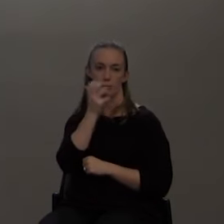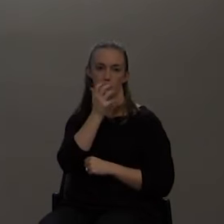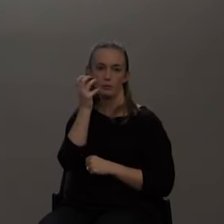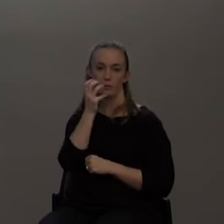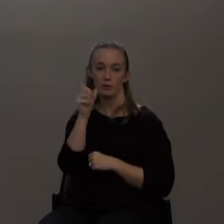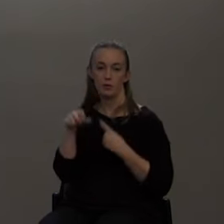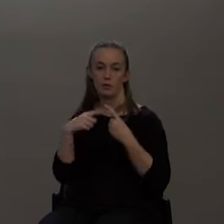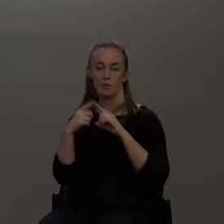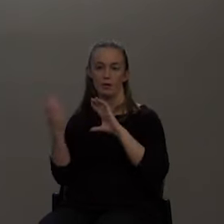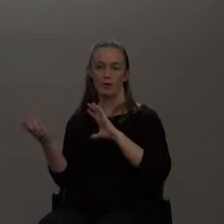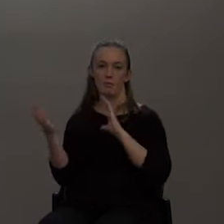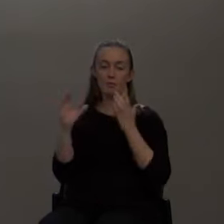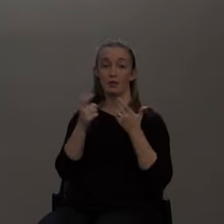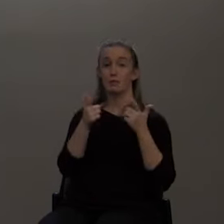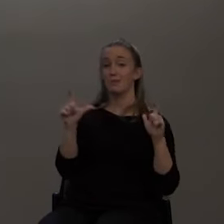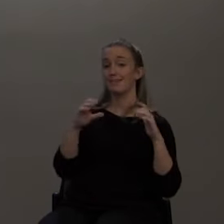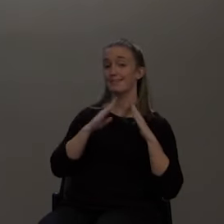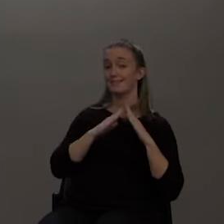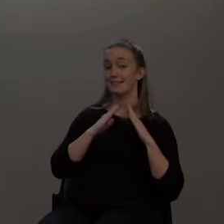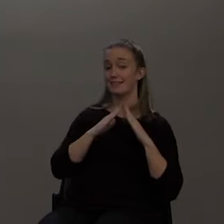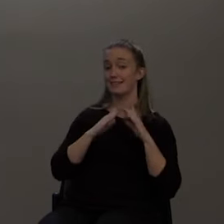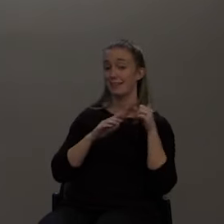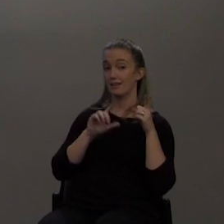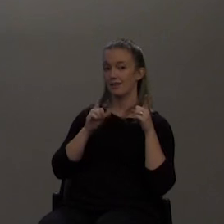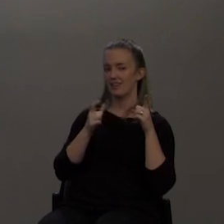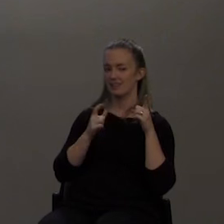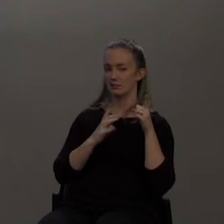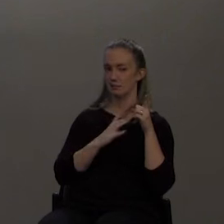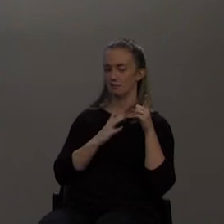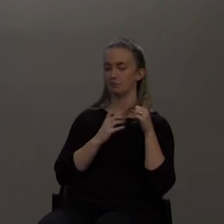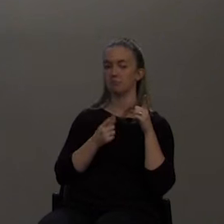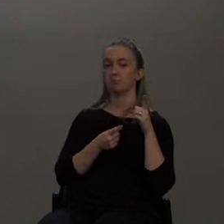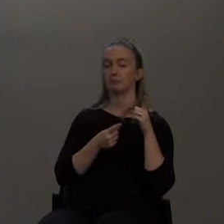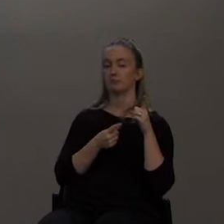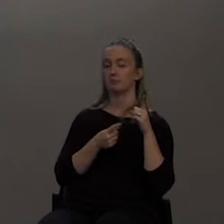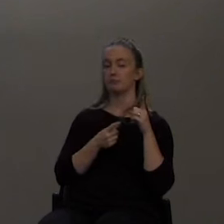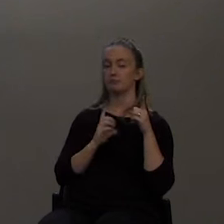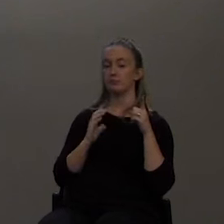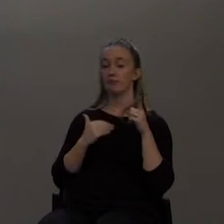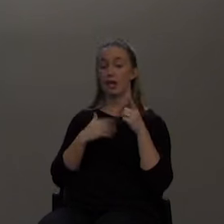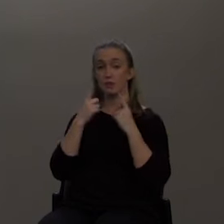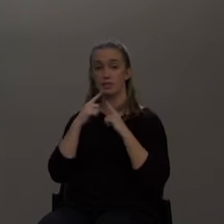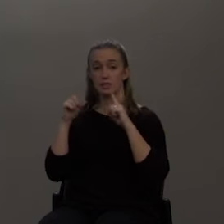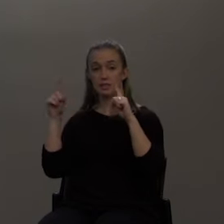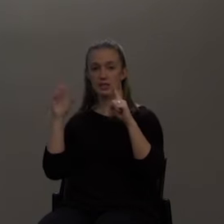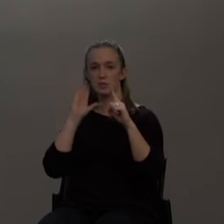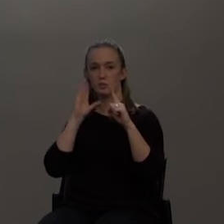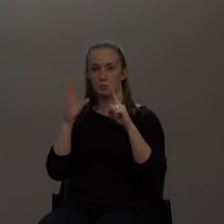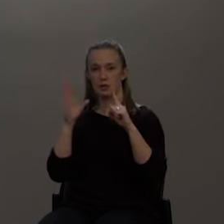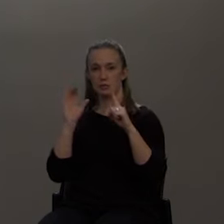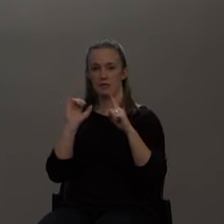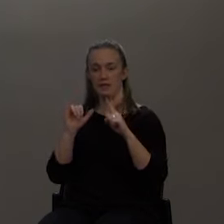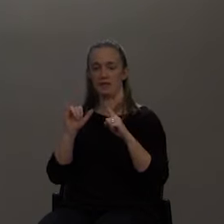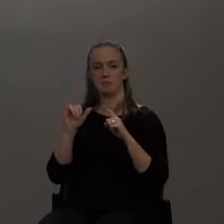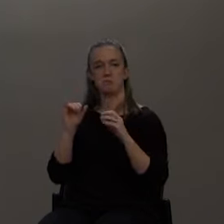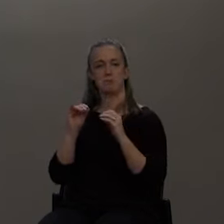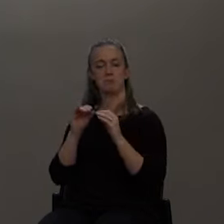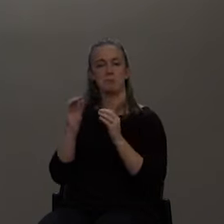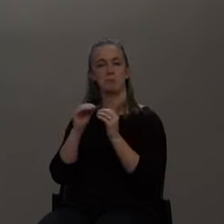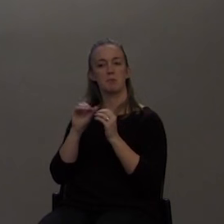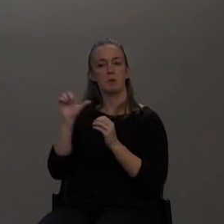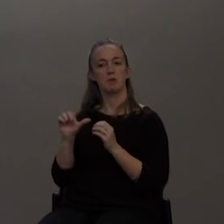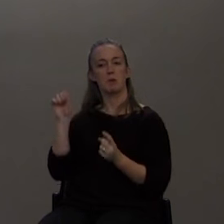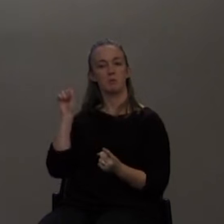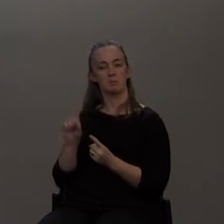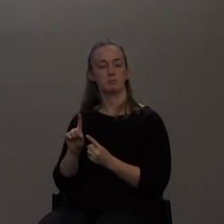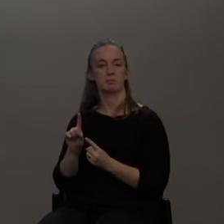the big city, which is, you know, Lexington proper, our success is going to be in that value option. That's wonderful for